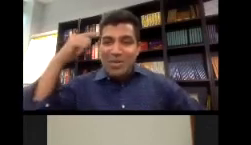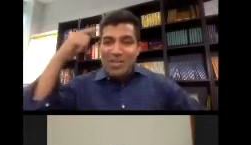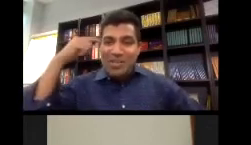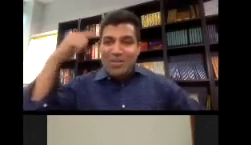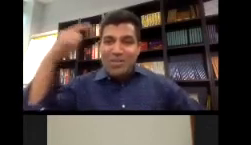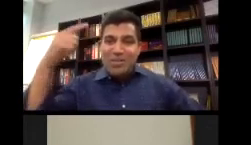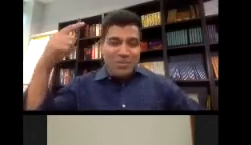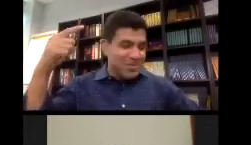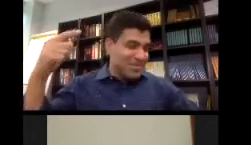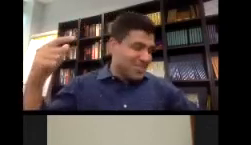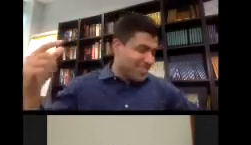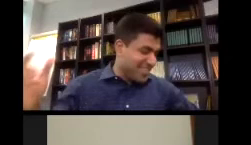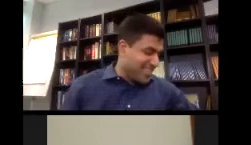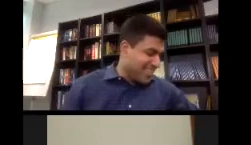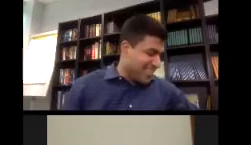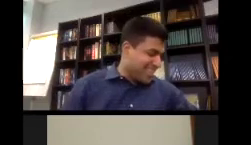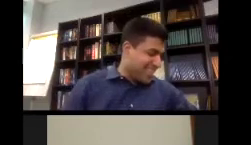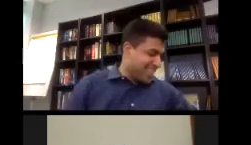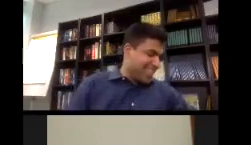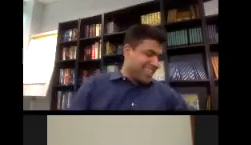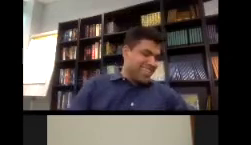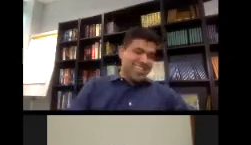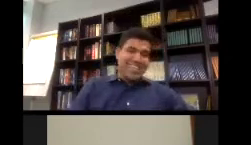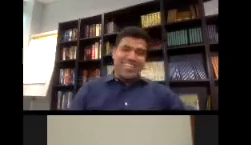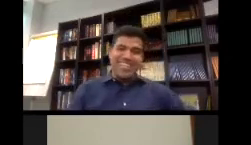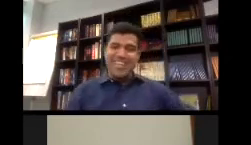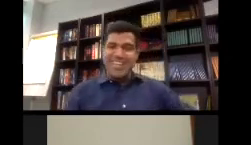he has gone a little cuckoo.